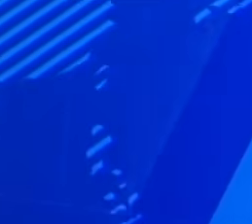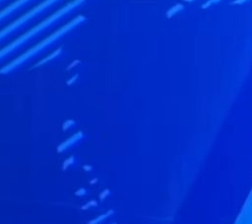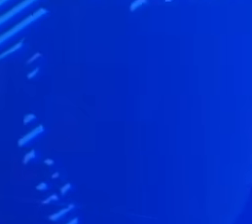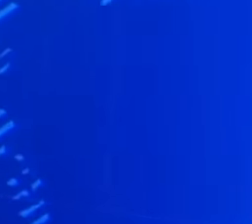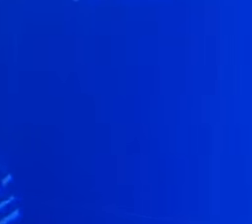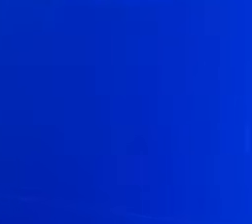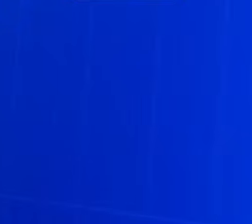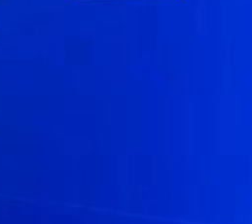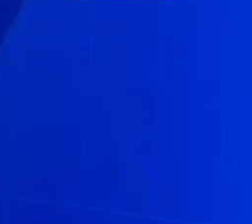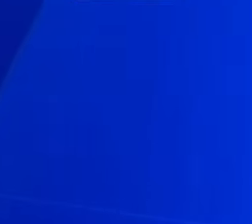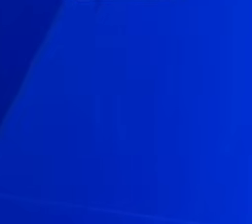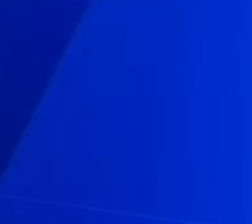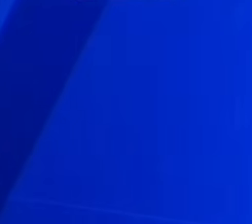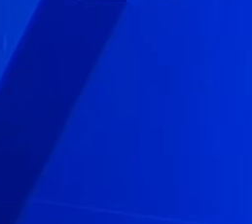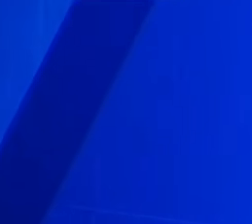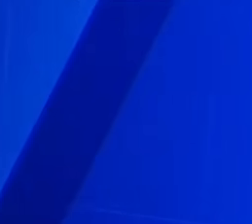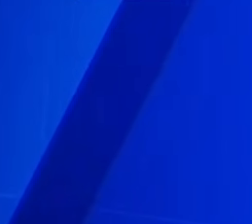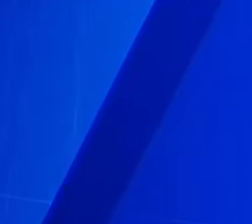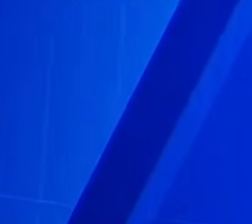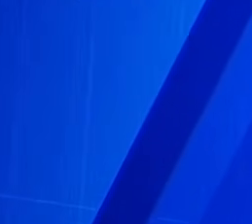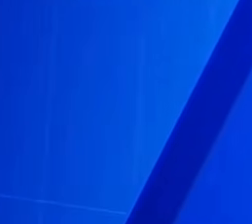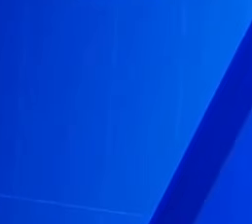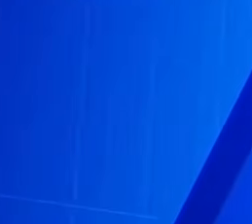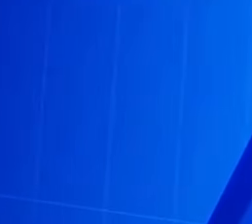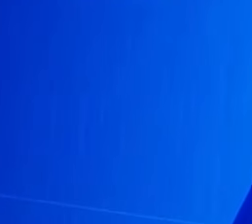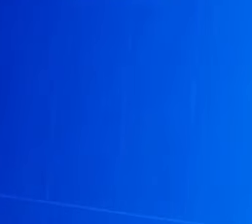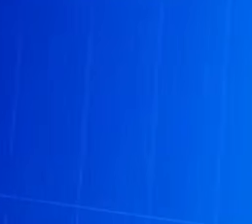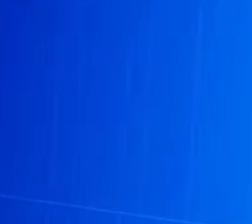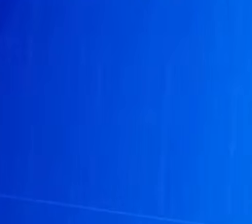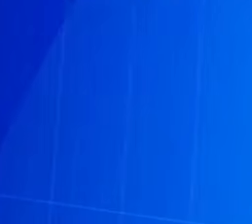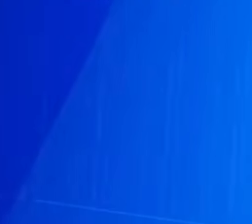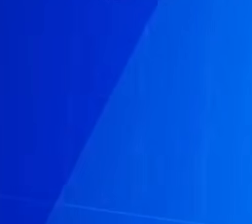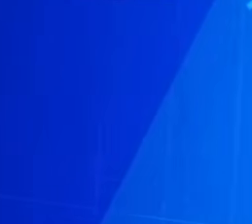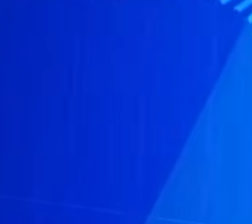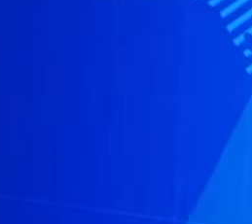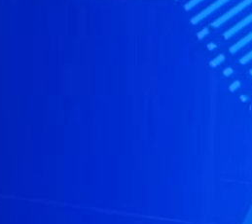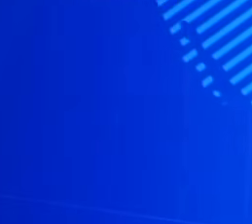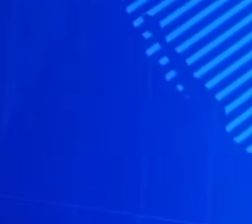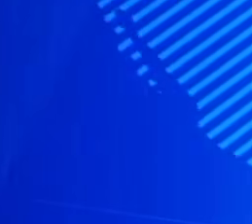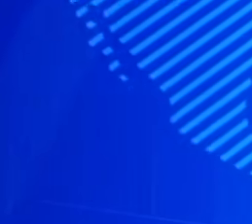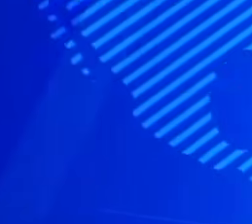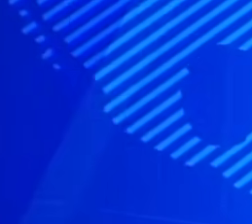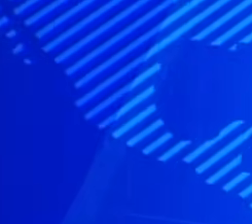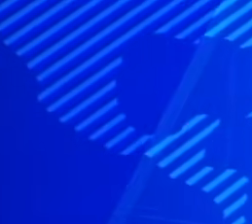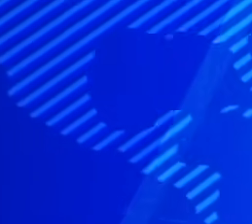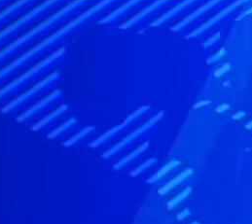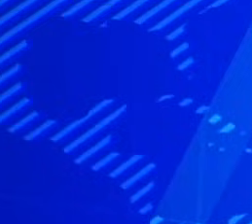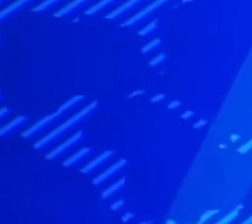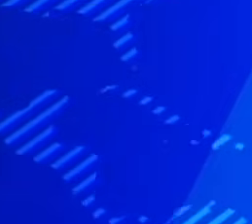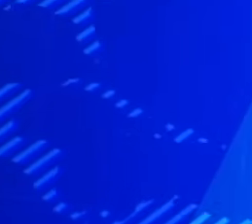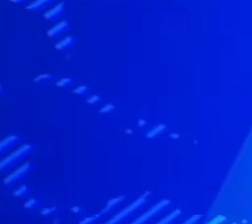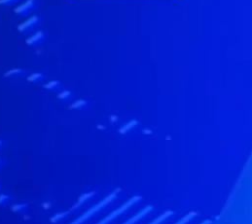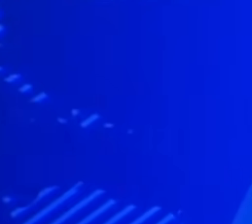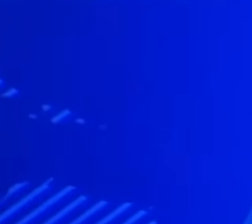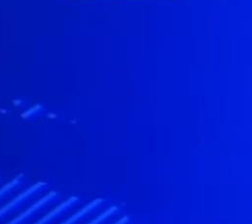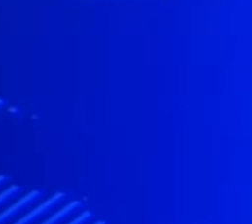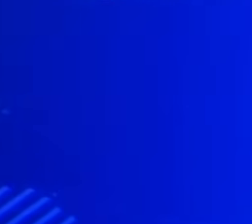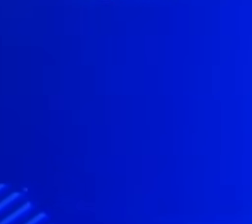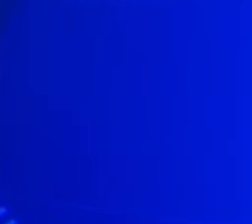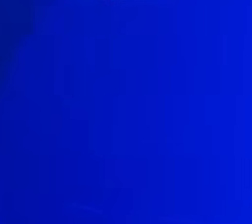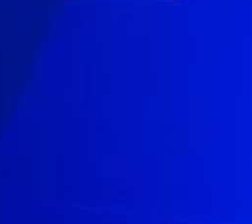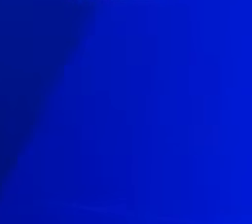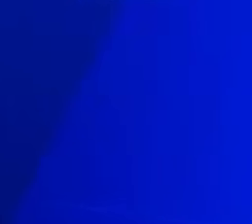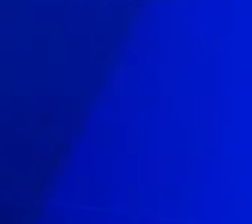government's $100 million promise to assist the poor and the vulnerable. Our reporter Marlon Samuels was in Parliament